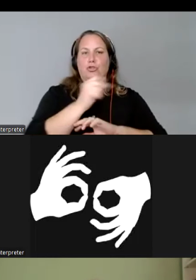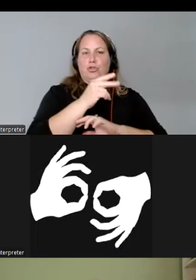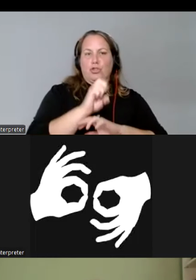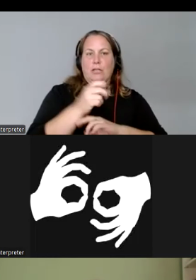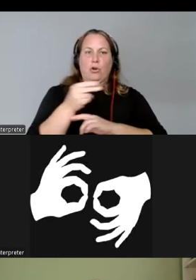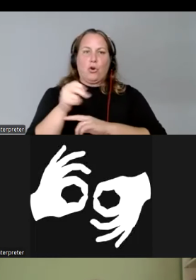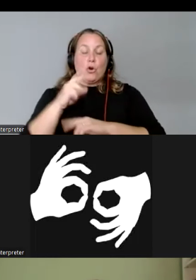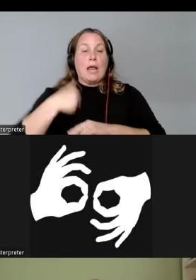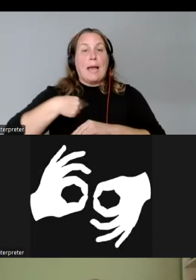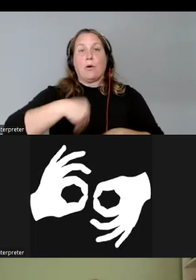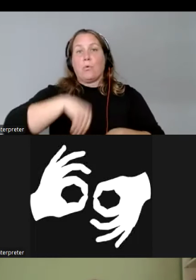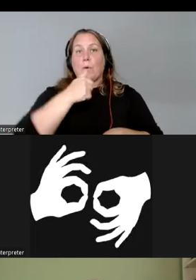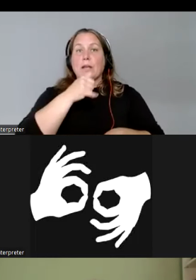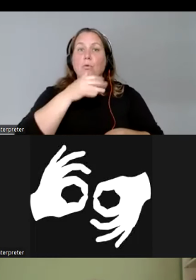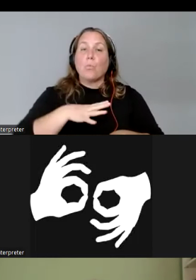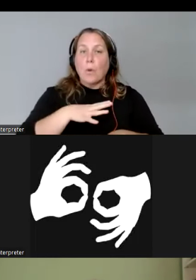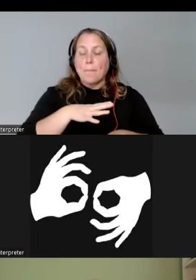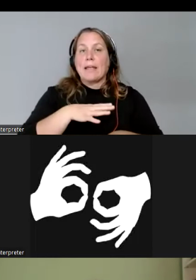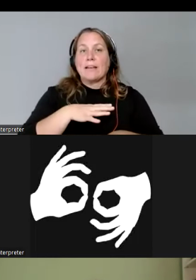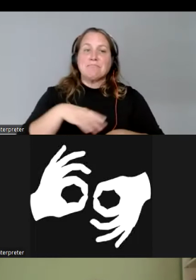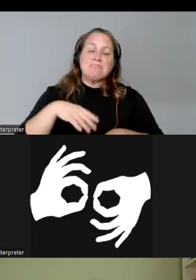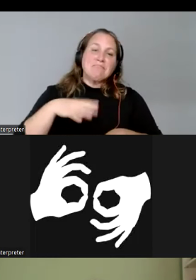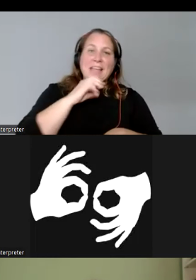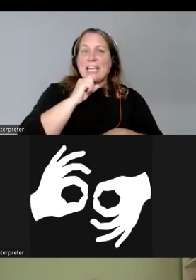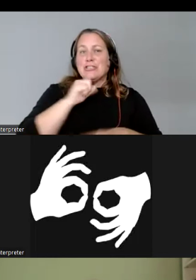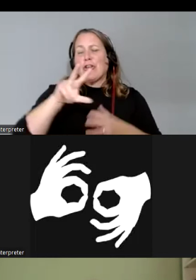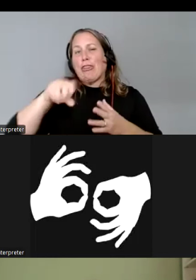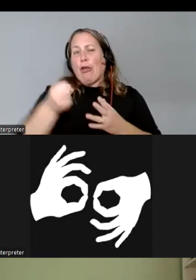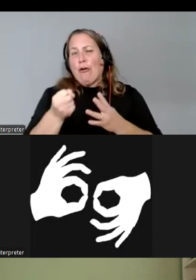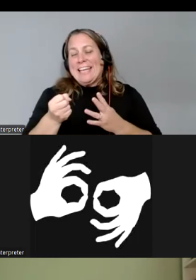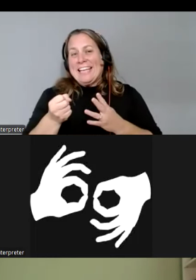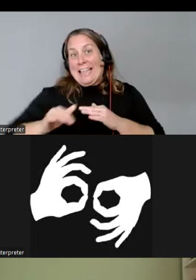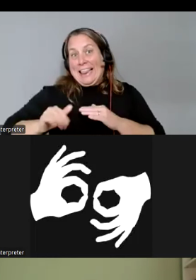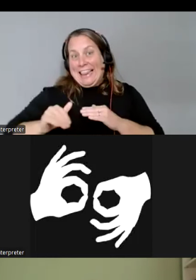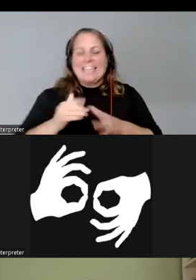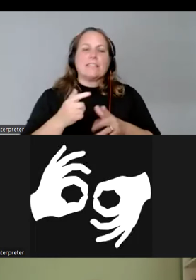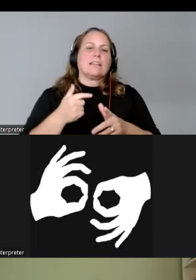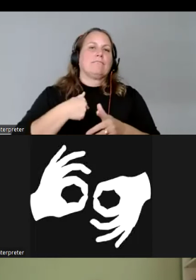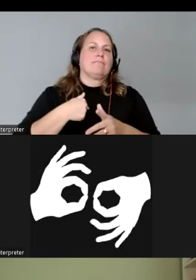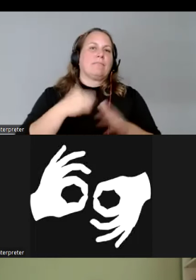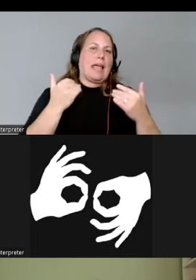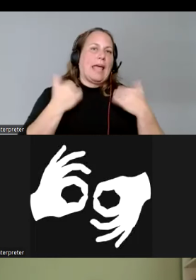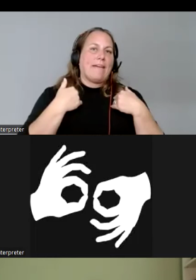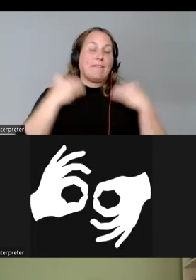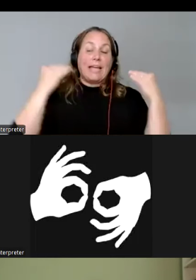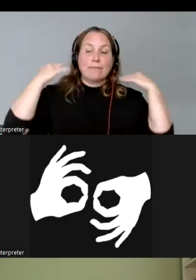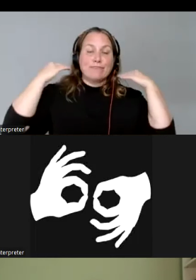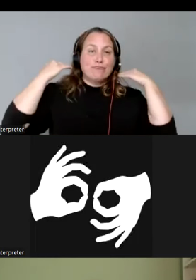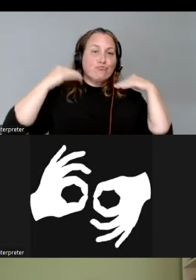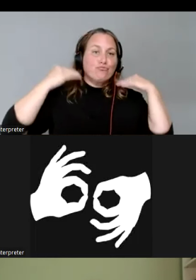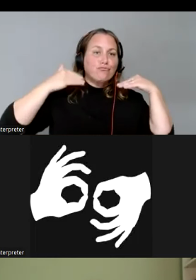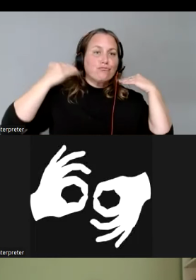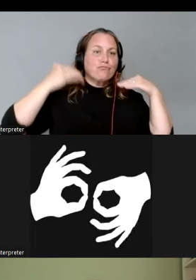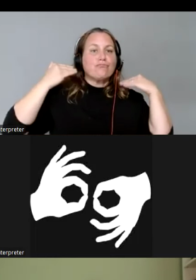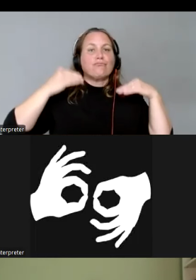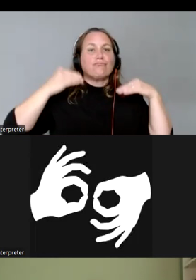in my late 30s. I have a bob haircut, eyeglasses with black